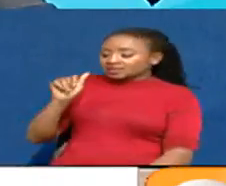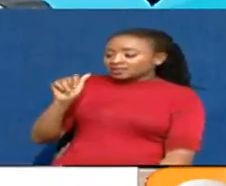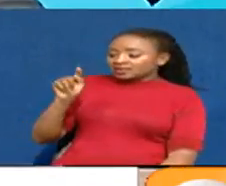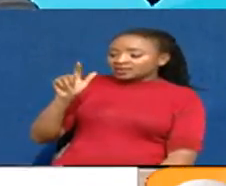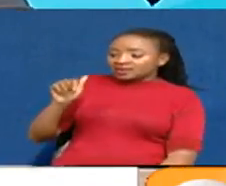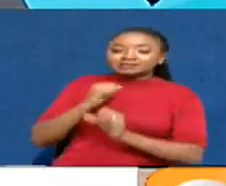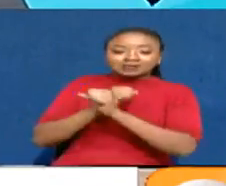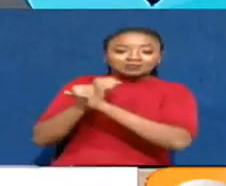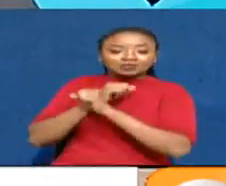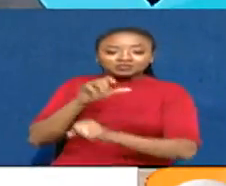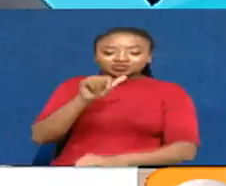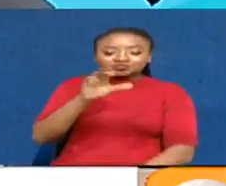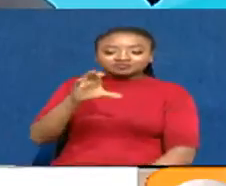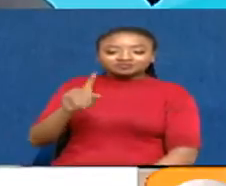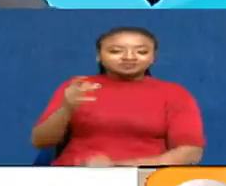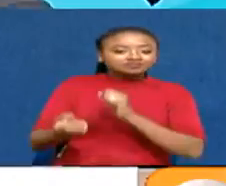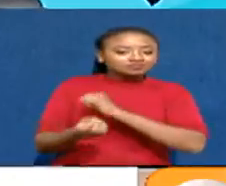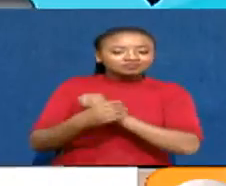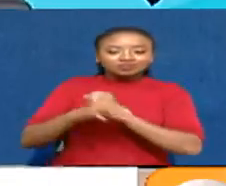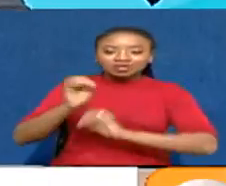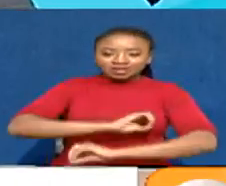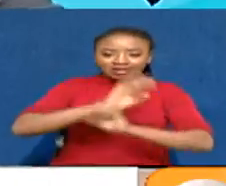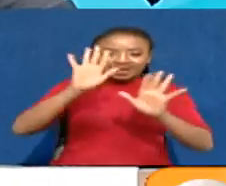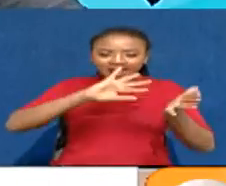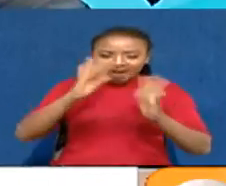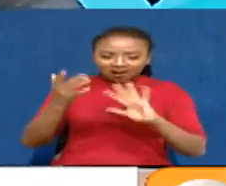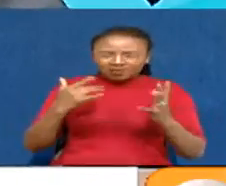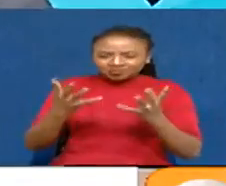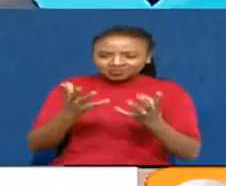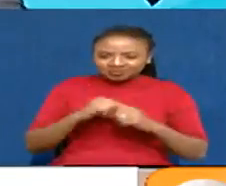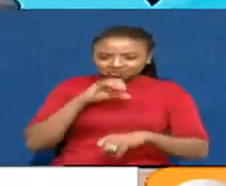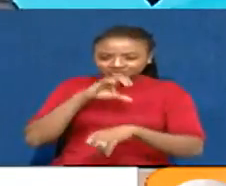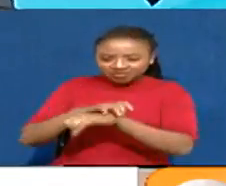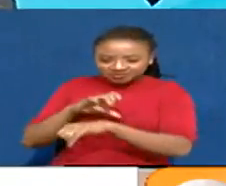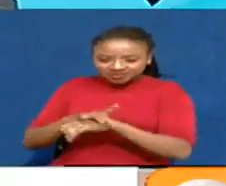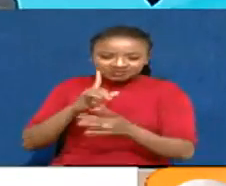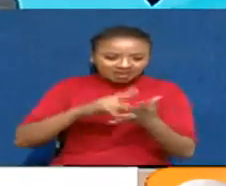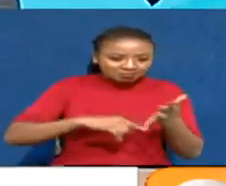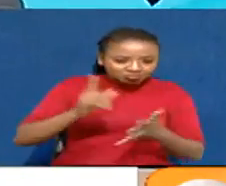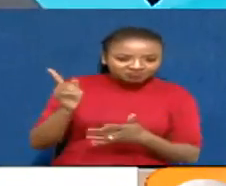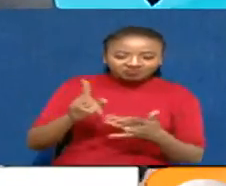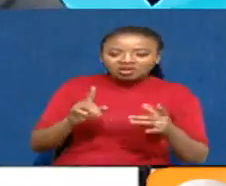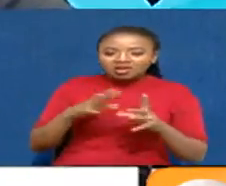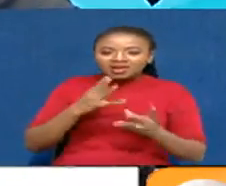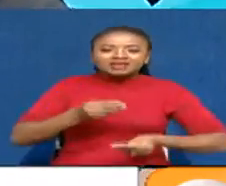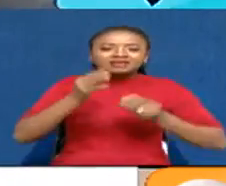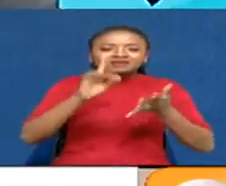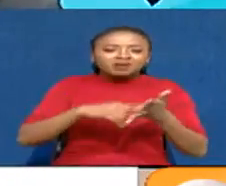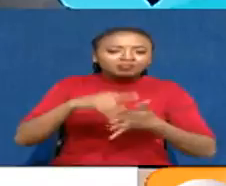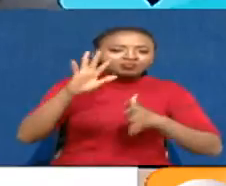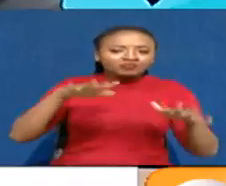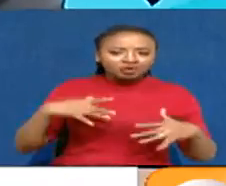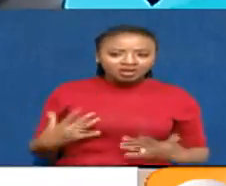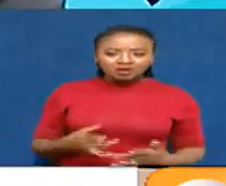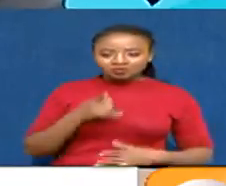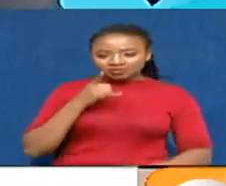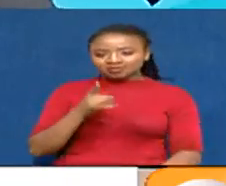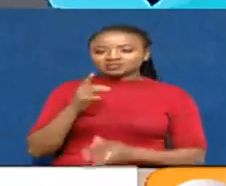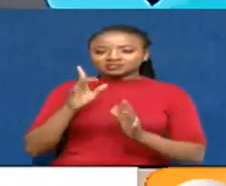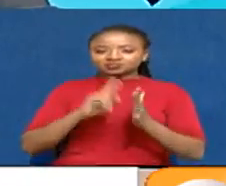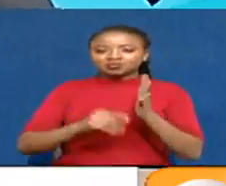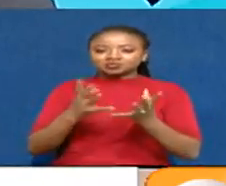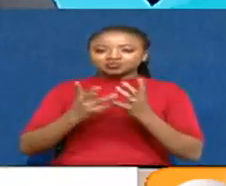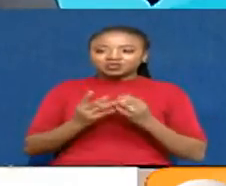should handle third-party data, how we should seek consent, how that consent should be given. Right, that's what we need to